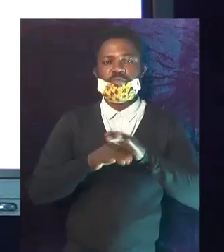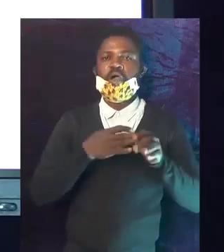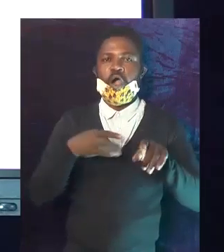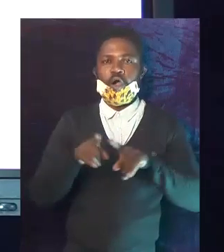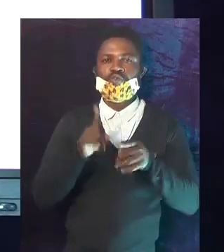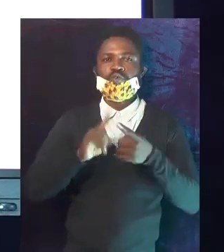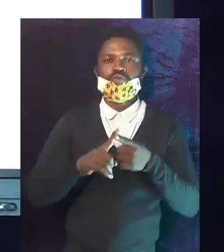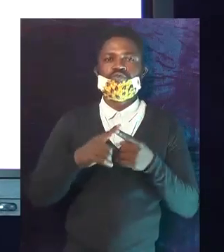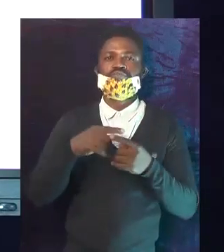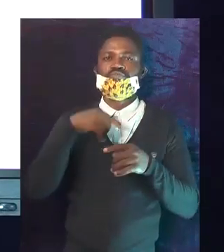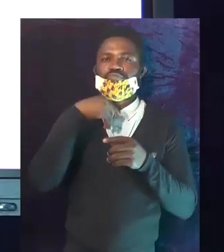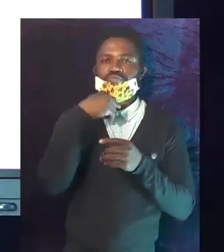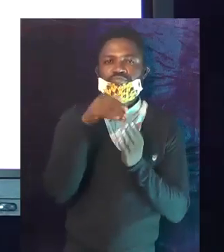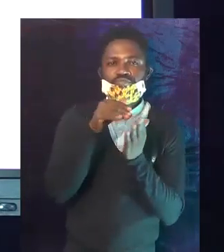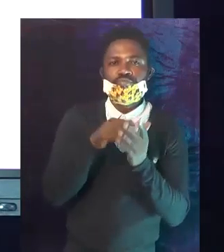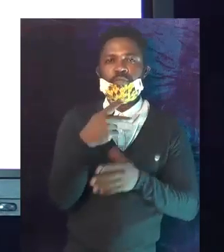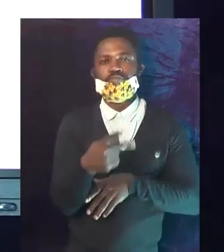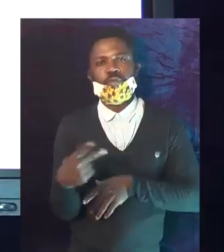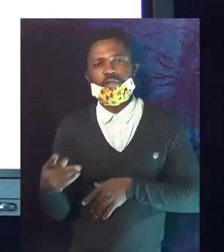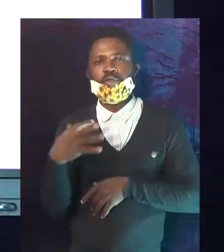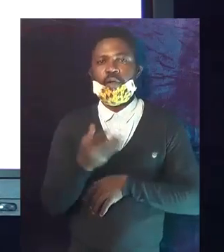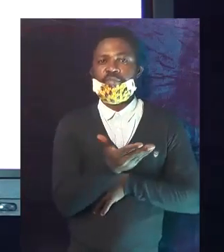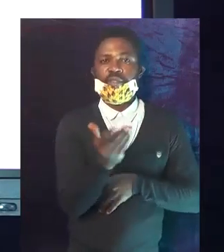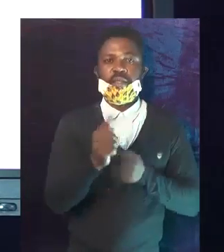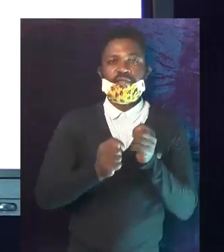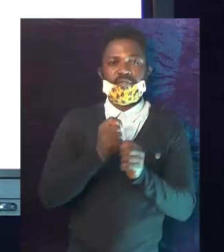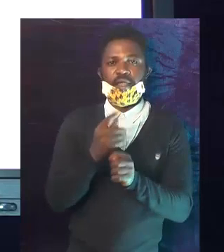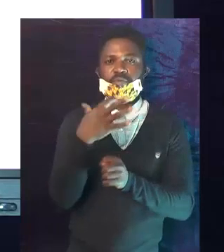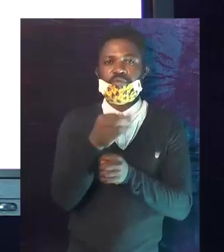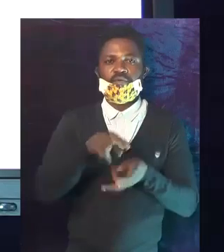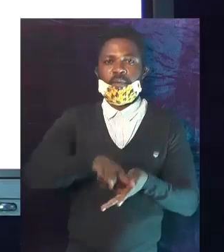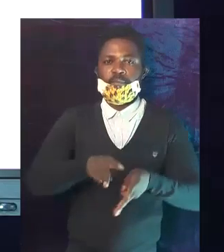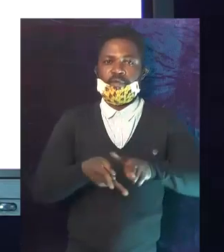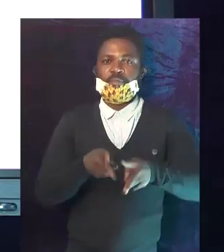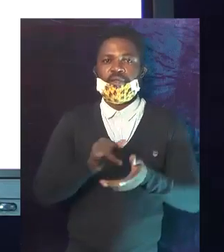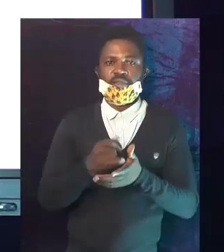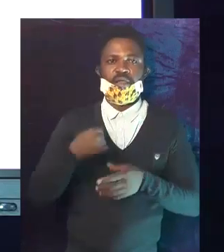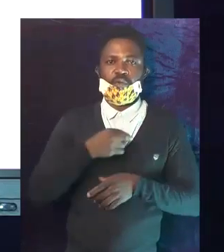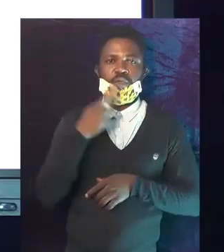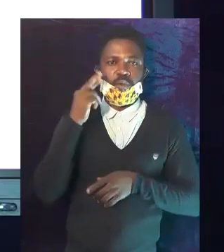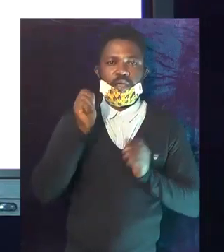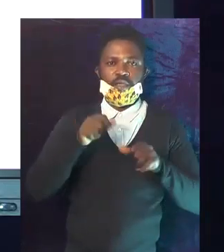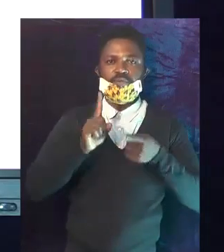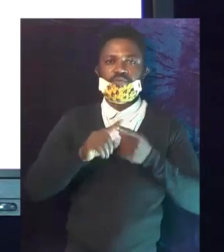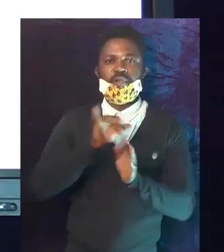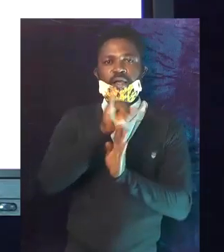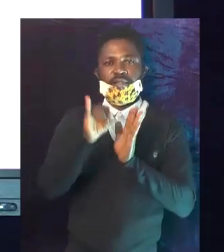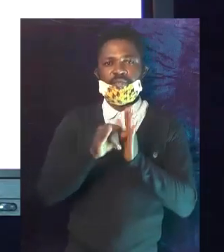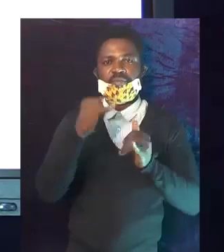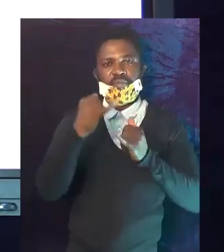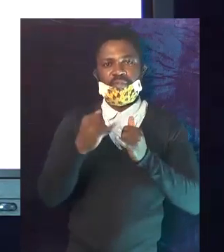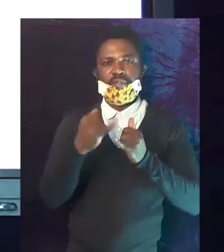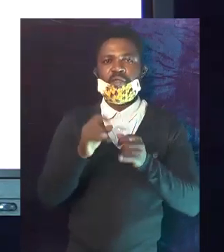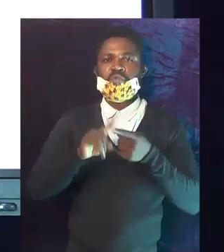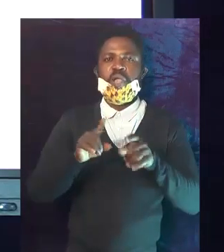able to state the properties of these types of pyramids that we're able to identify. And finally, you should